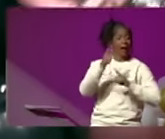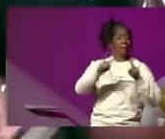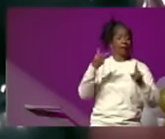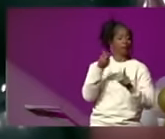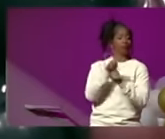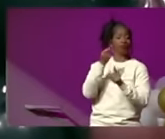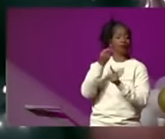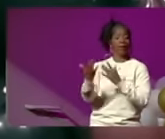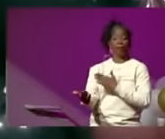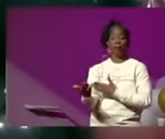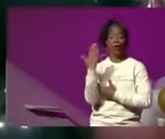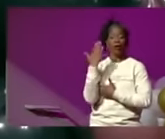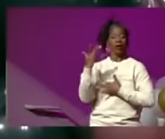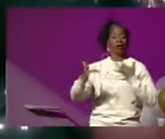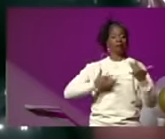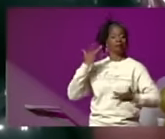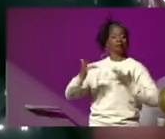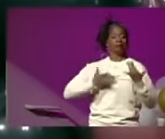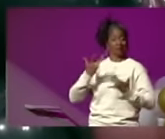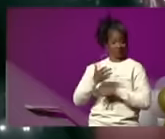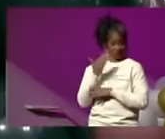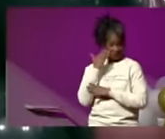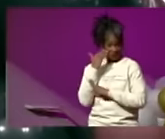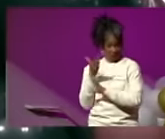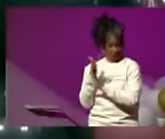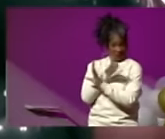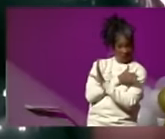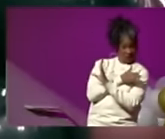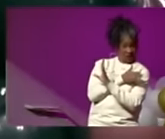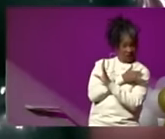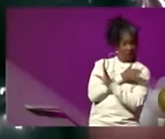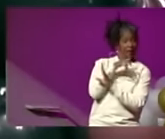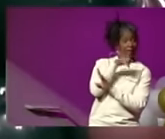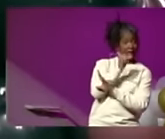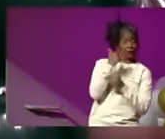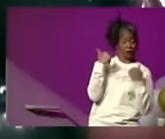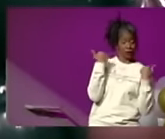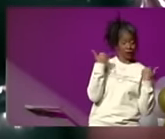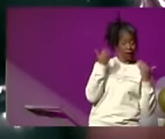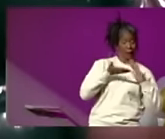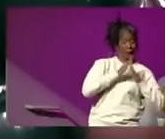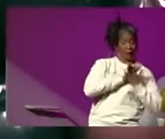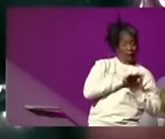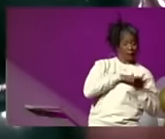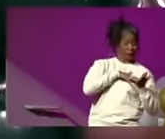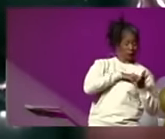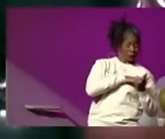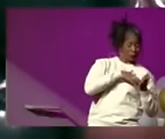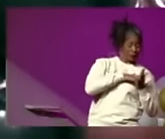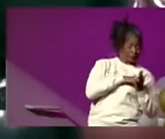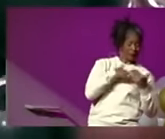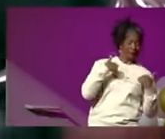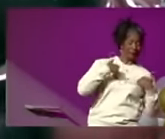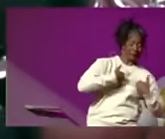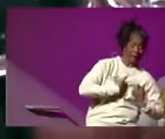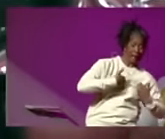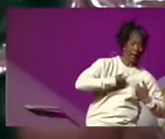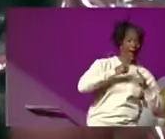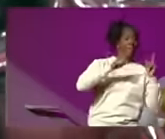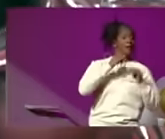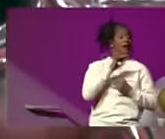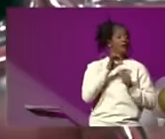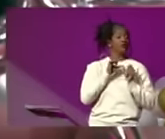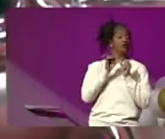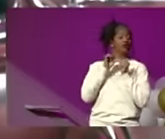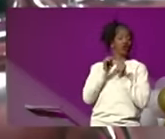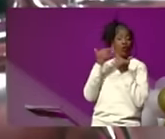morning. Have y'all seen the previews? Even the youth shall faint and be weary. Young folks shall fall, but they that wait